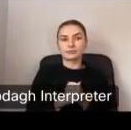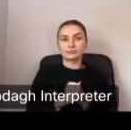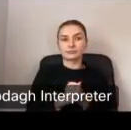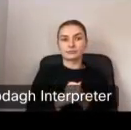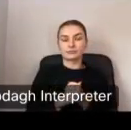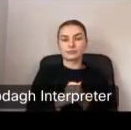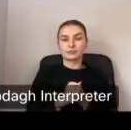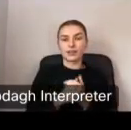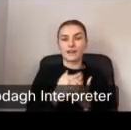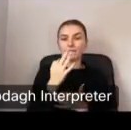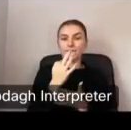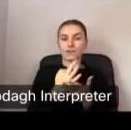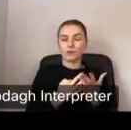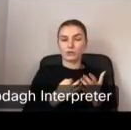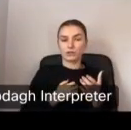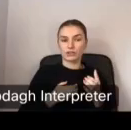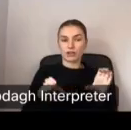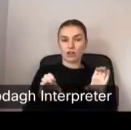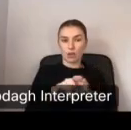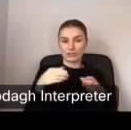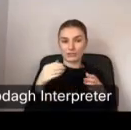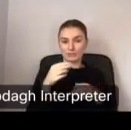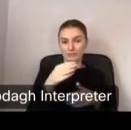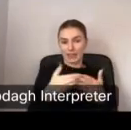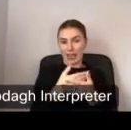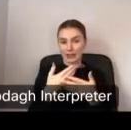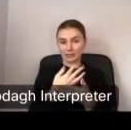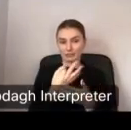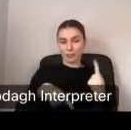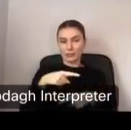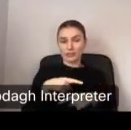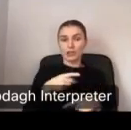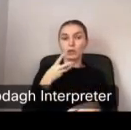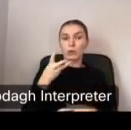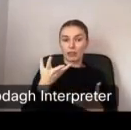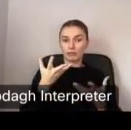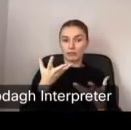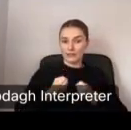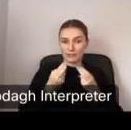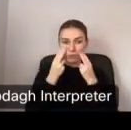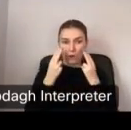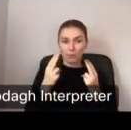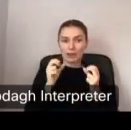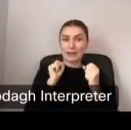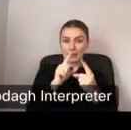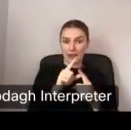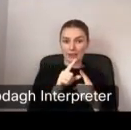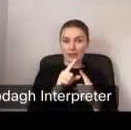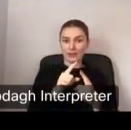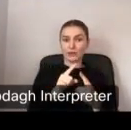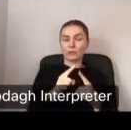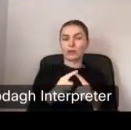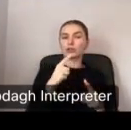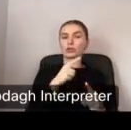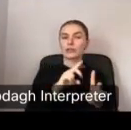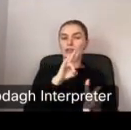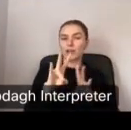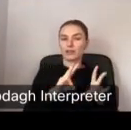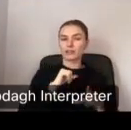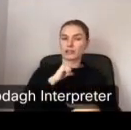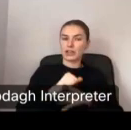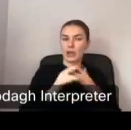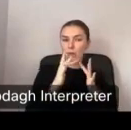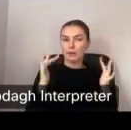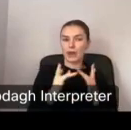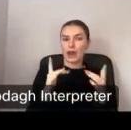couple of closing slides from our side as well. You will receive the usual email with a short survey on today's webinar. And